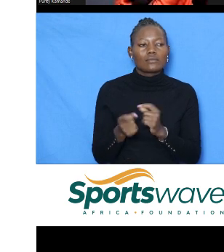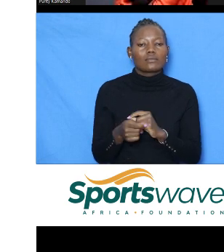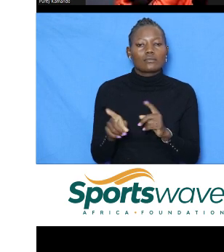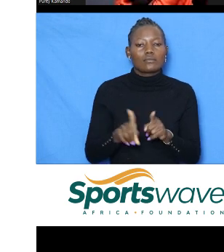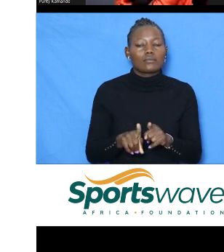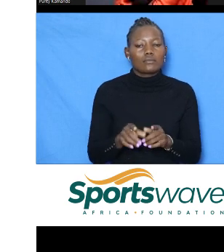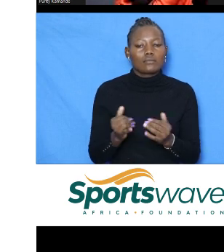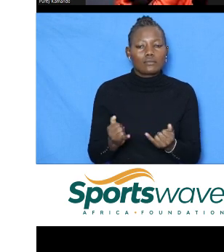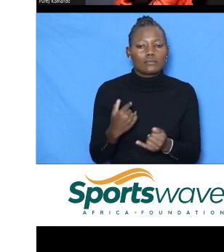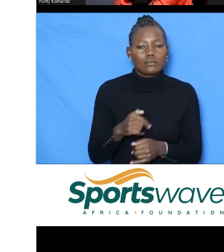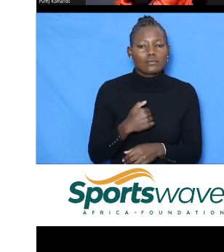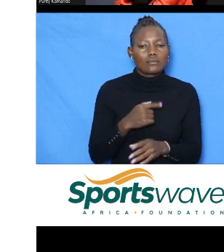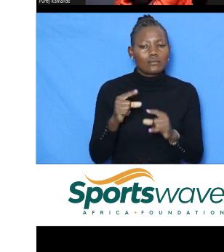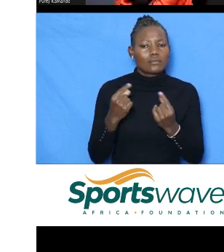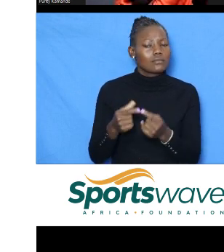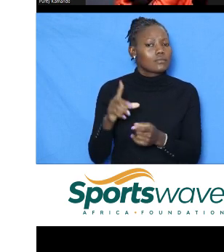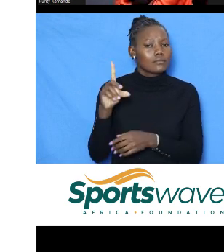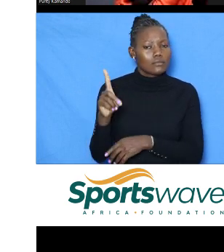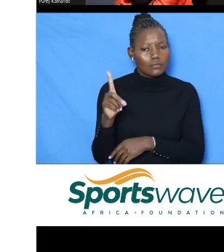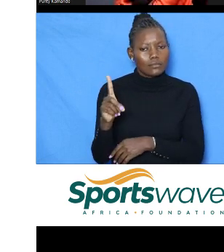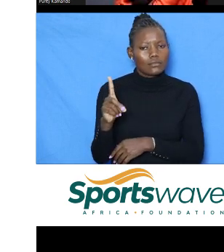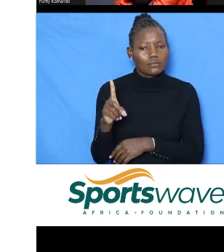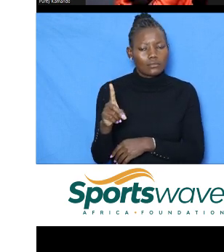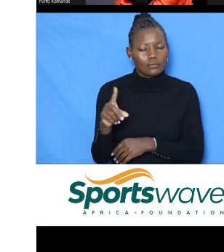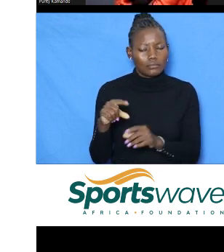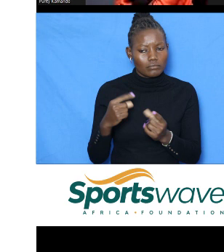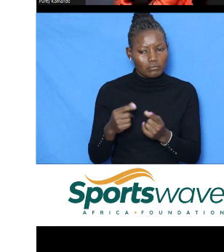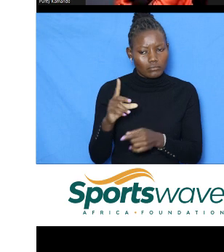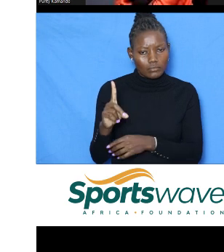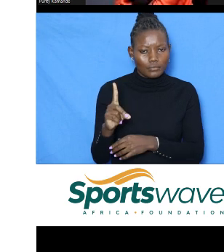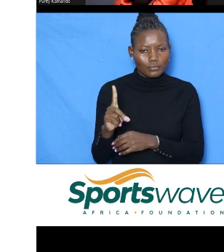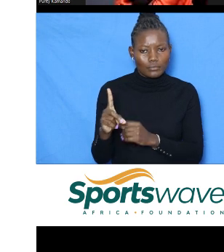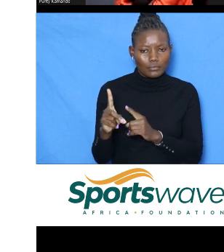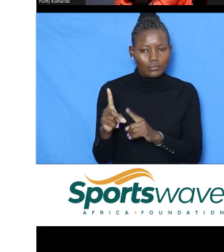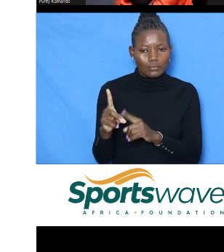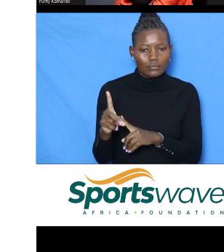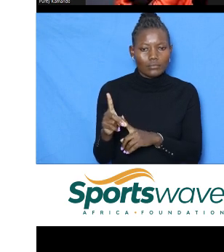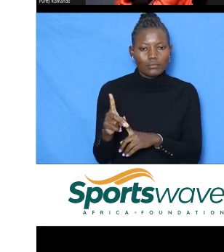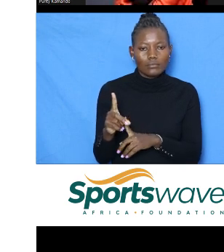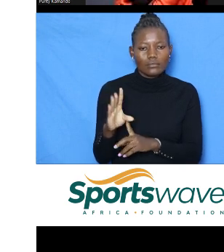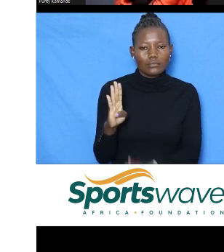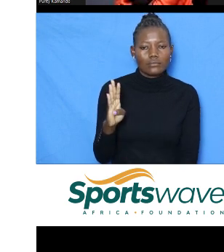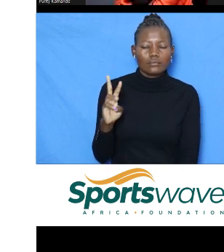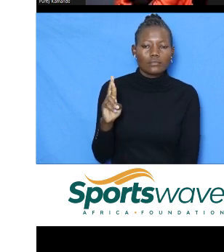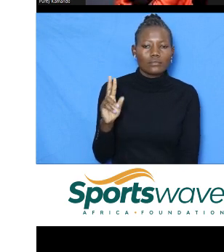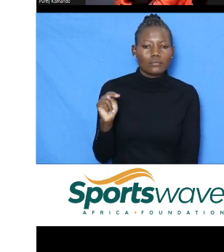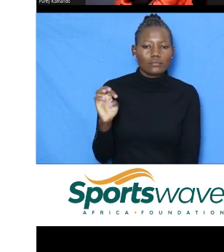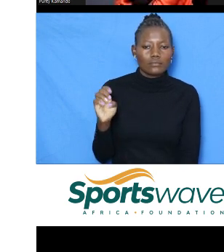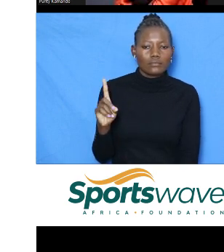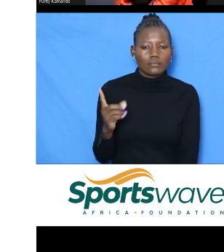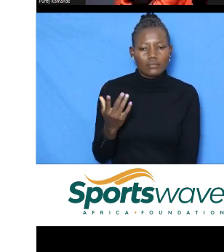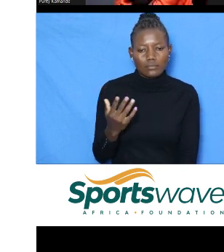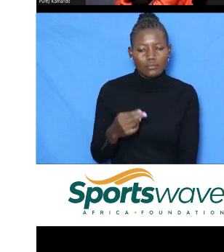now Group D supplements. So Group D supplements are banned substances or that are very high